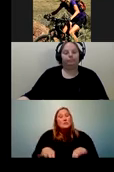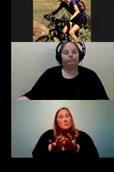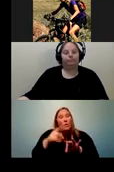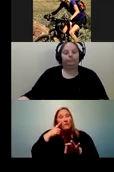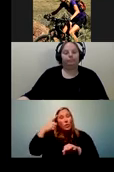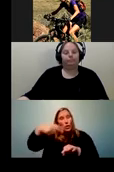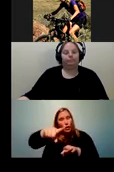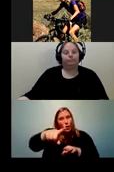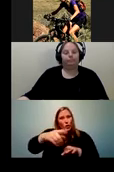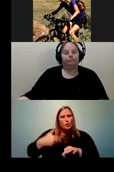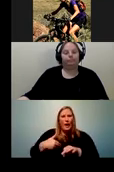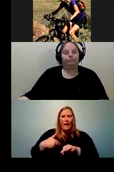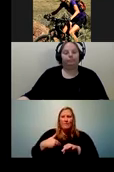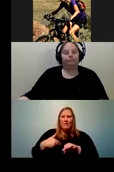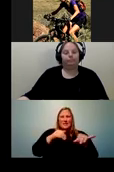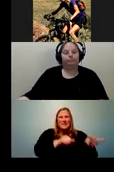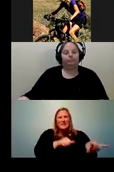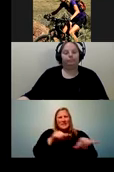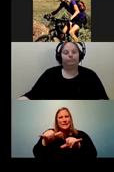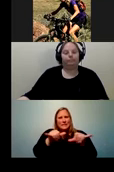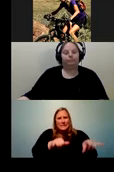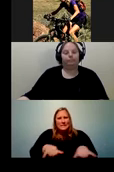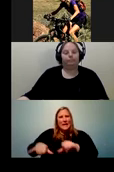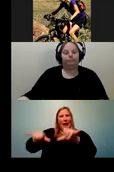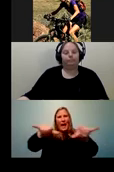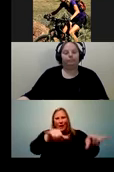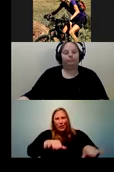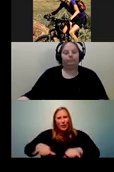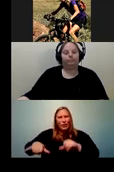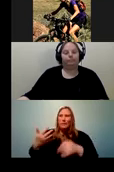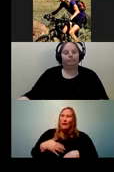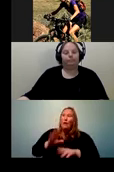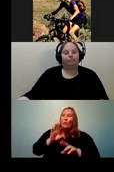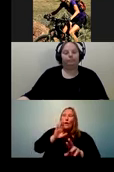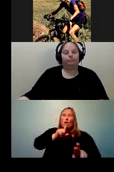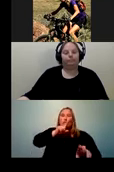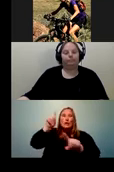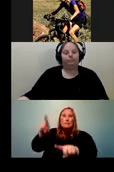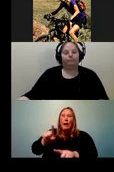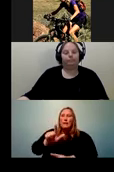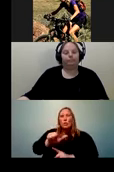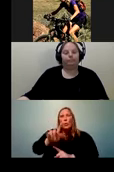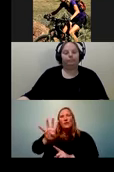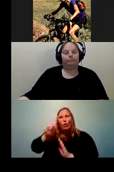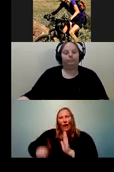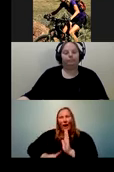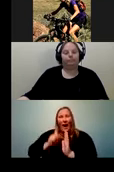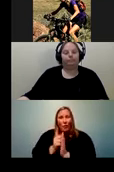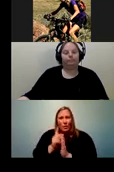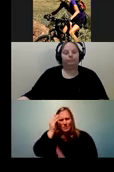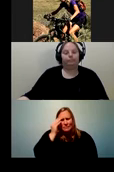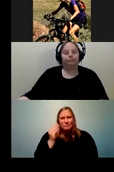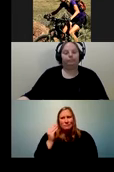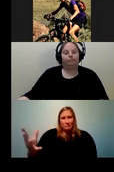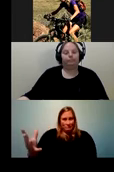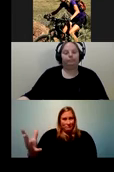a standard that you use working with people that you can relay to them and make sure that within those that you